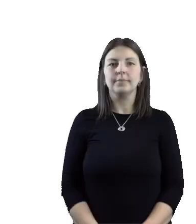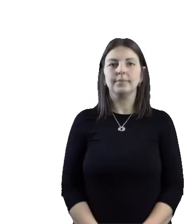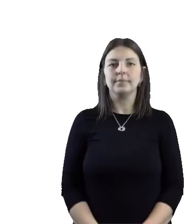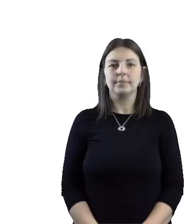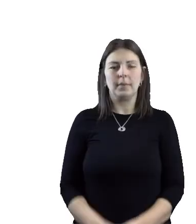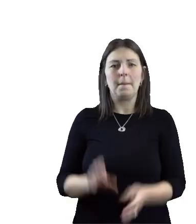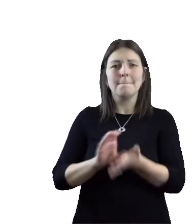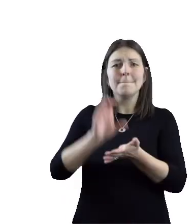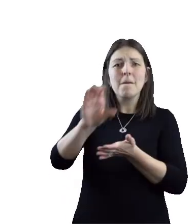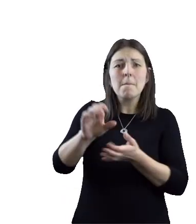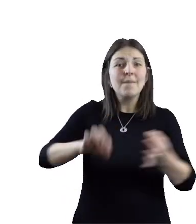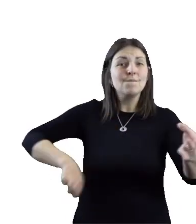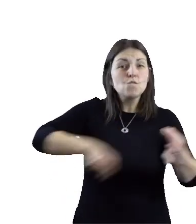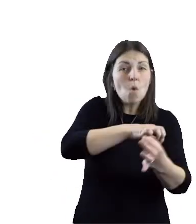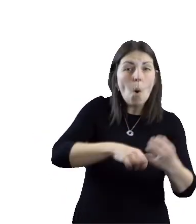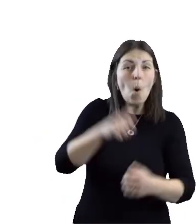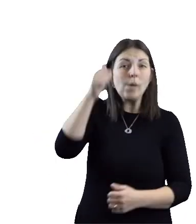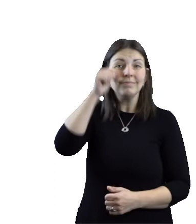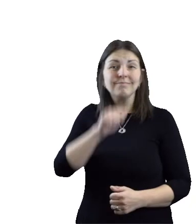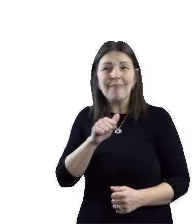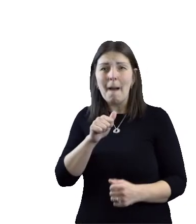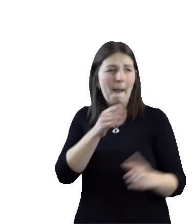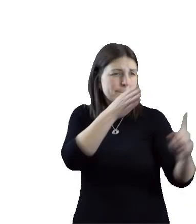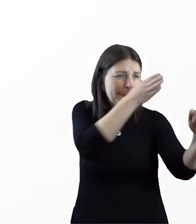Independent school parents targeted by payment fraud scam.